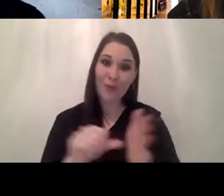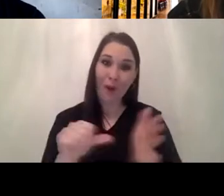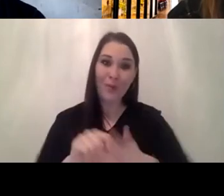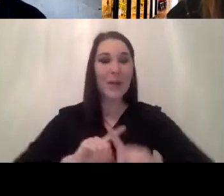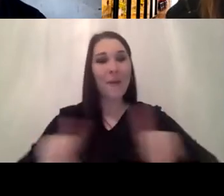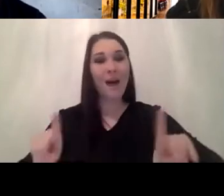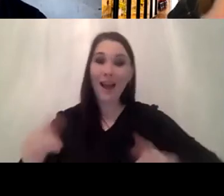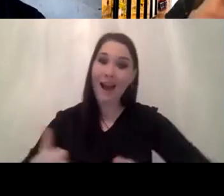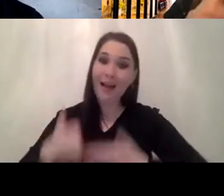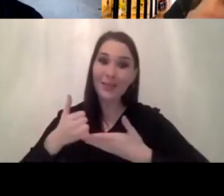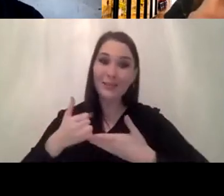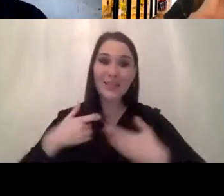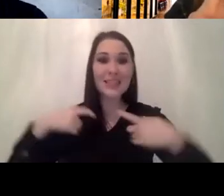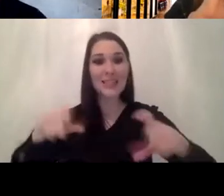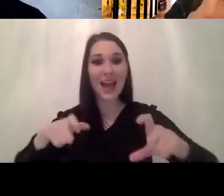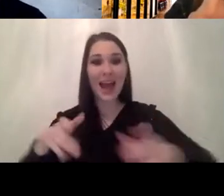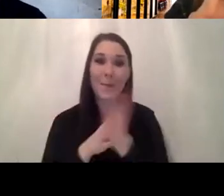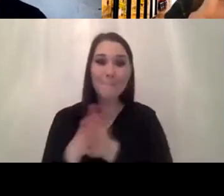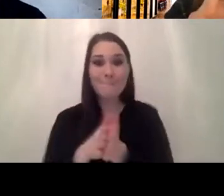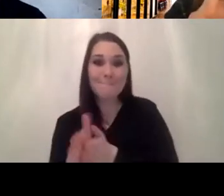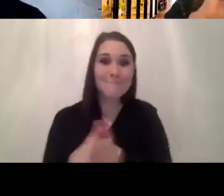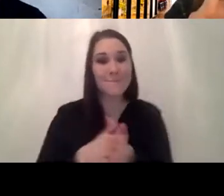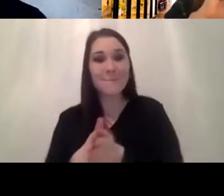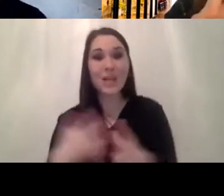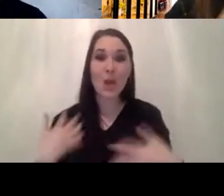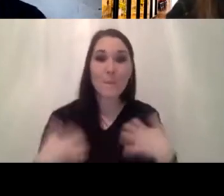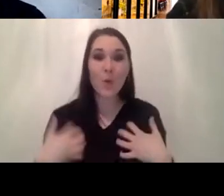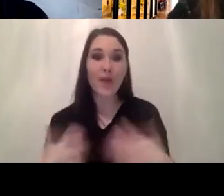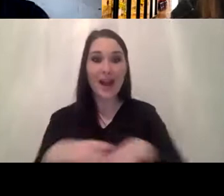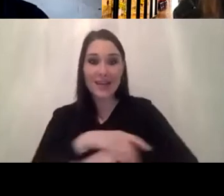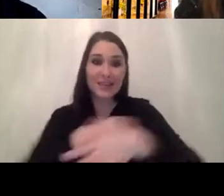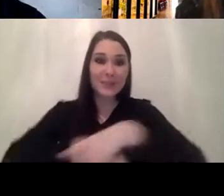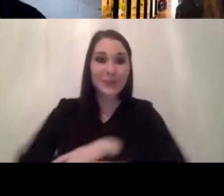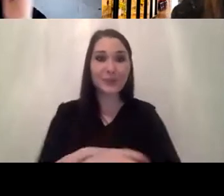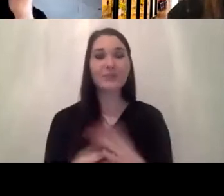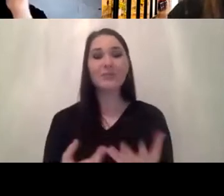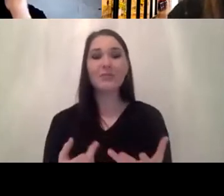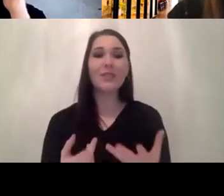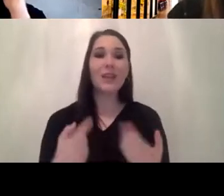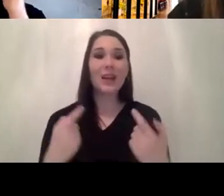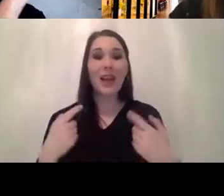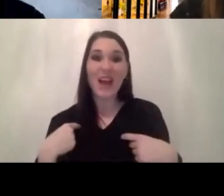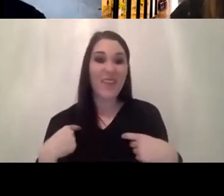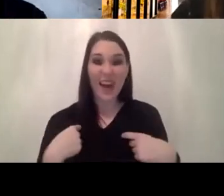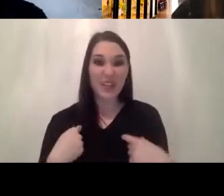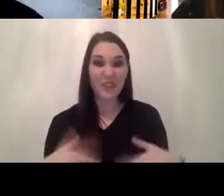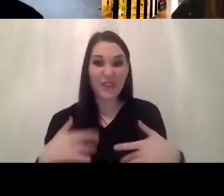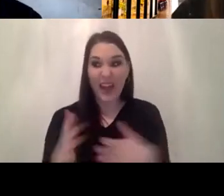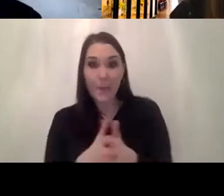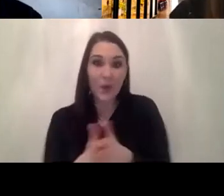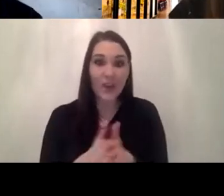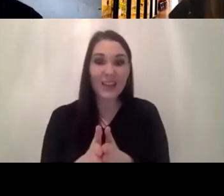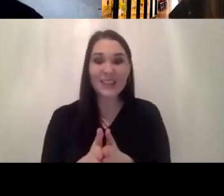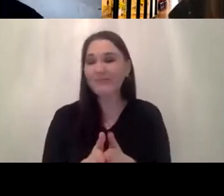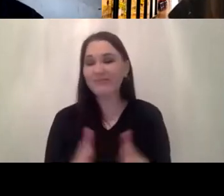like trying to stay motivated, I think the motivation comes down in a funnel. So if I don't feel motivated, I don't really expect my team to